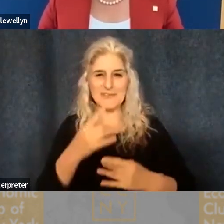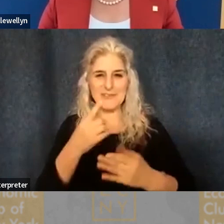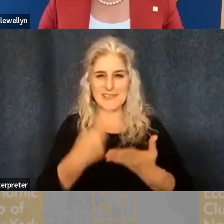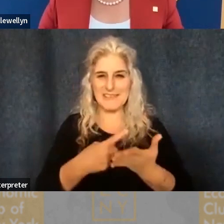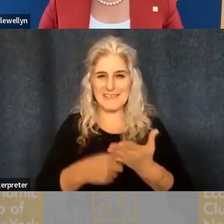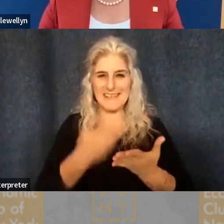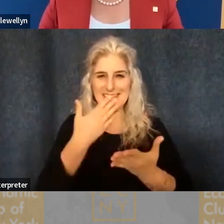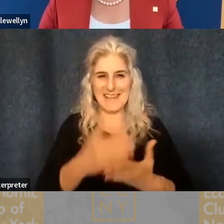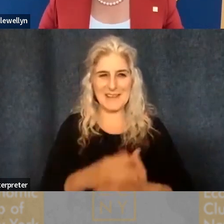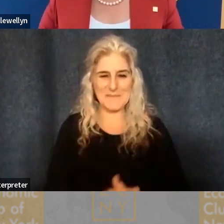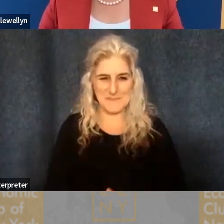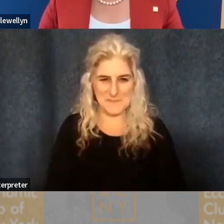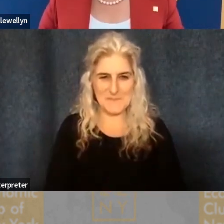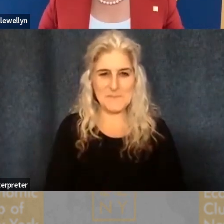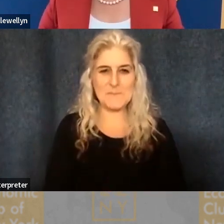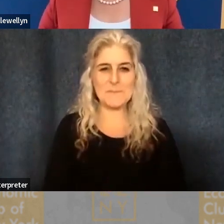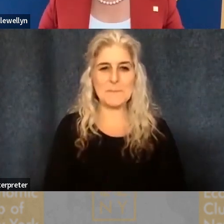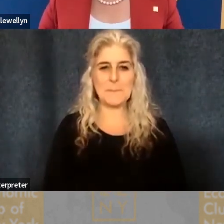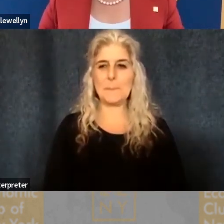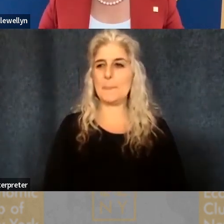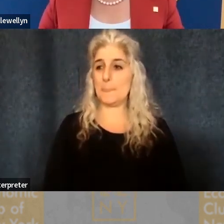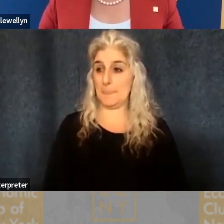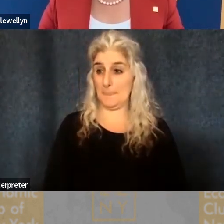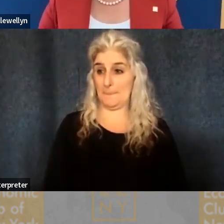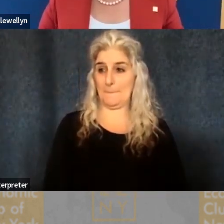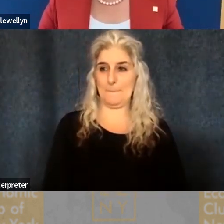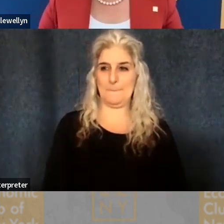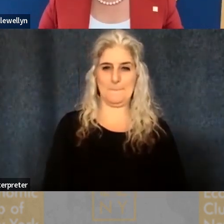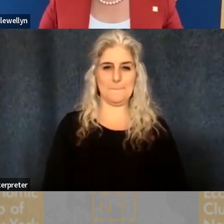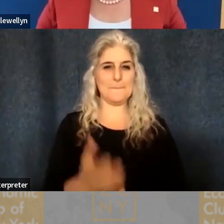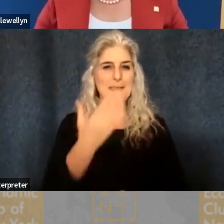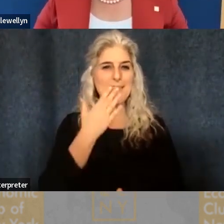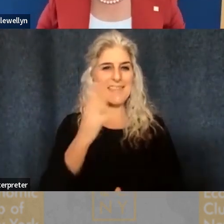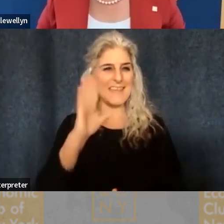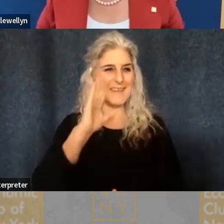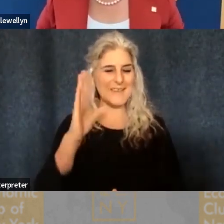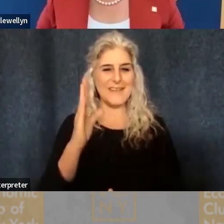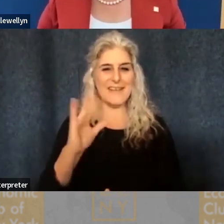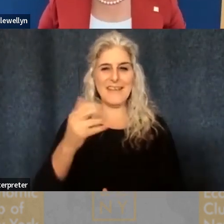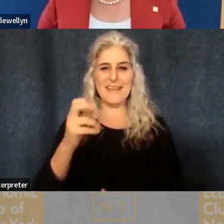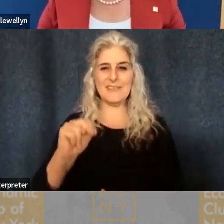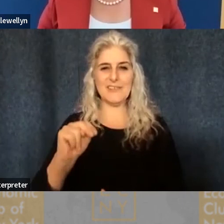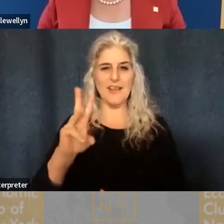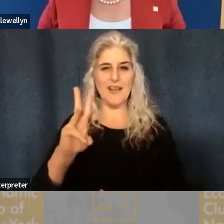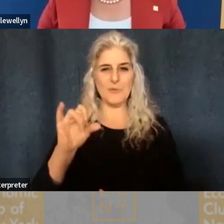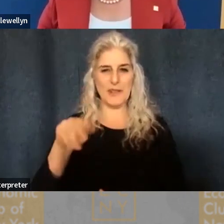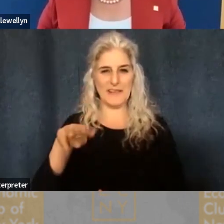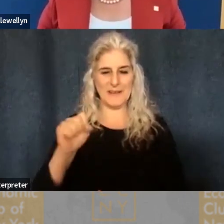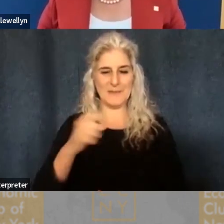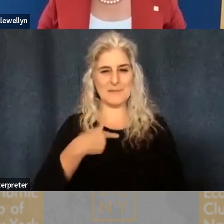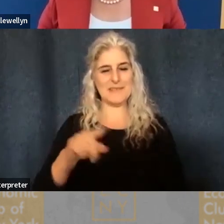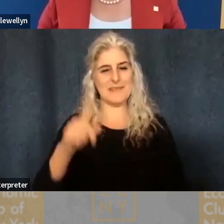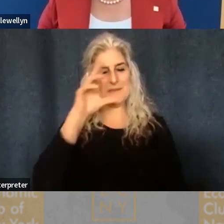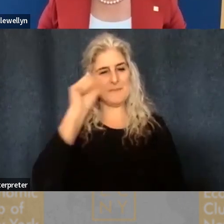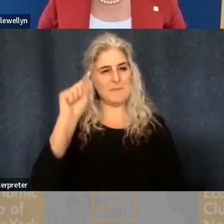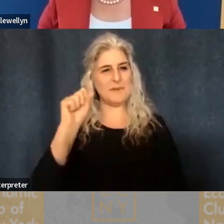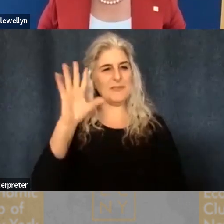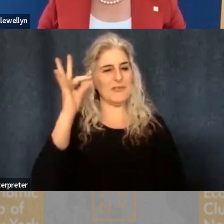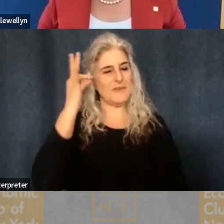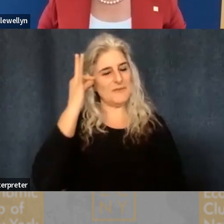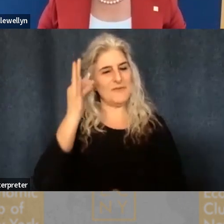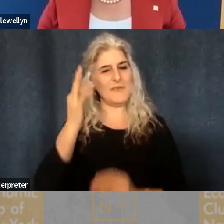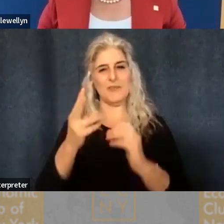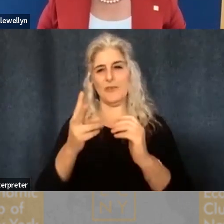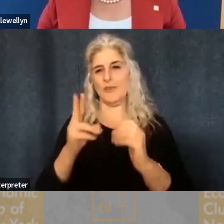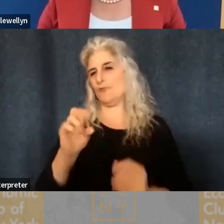Thank you. Well, thank you, everyone. And hello, everyone. I'm John Williams. I'm president and CEO of the Federal Reserve Bank of New York,